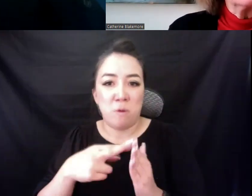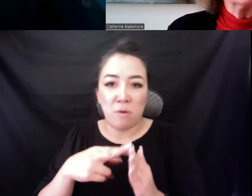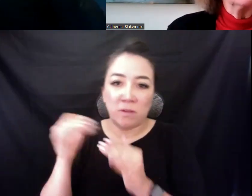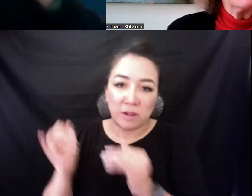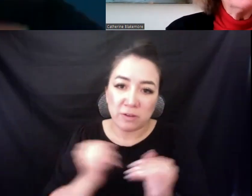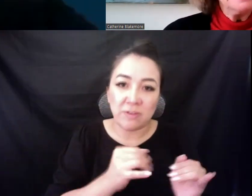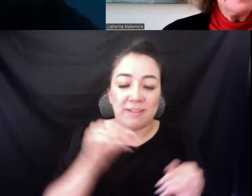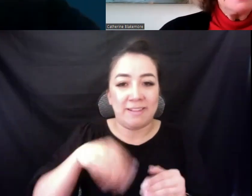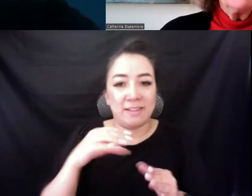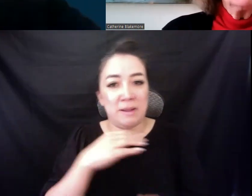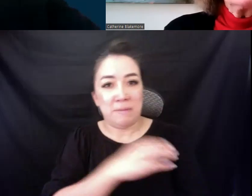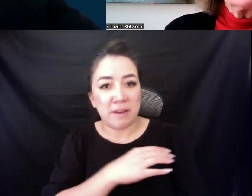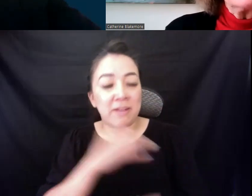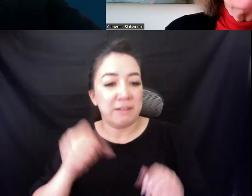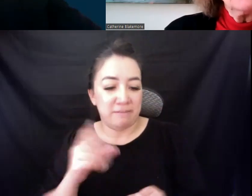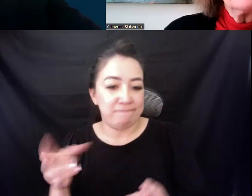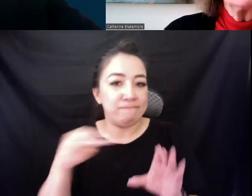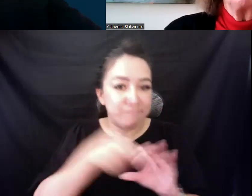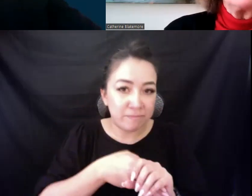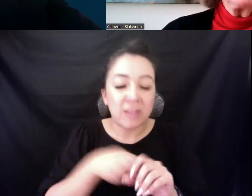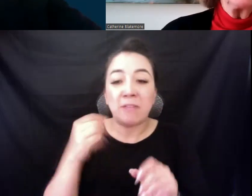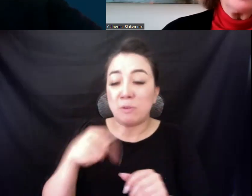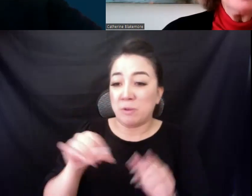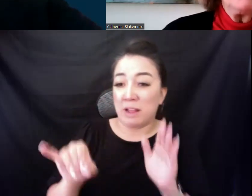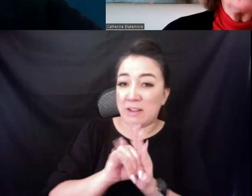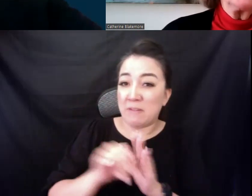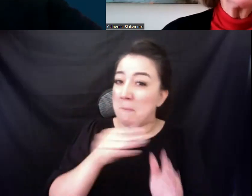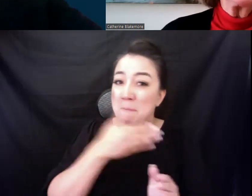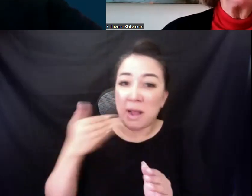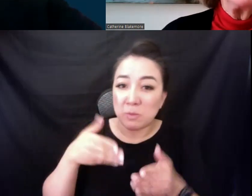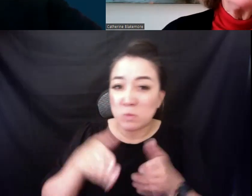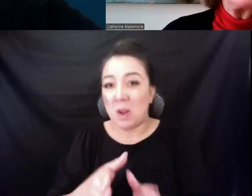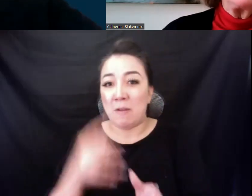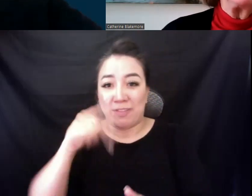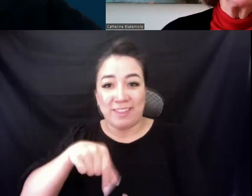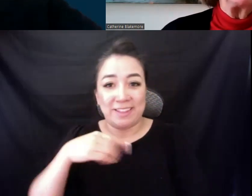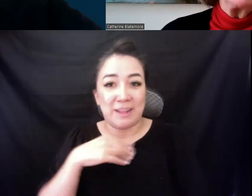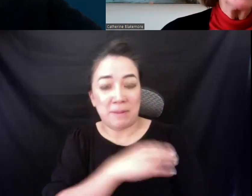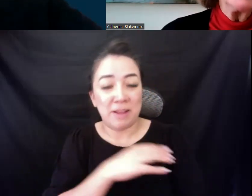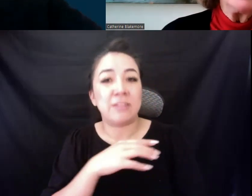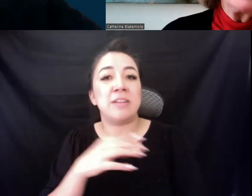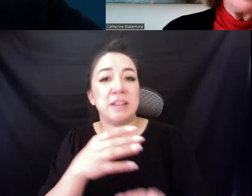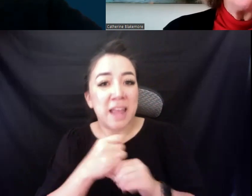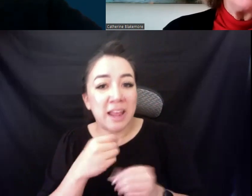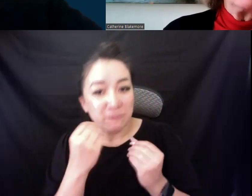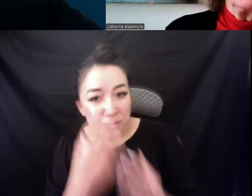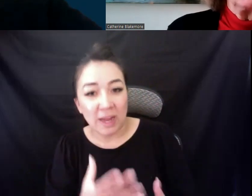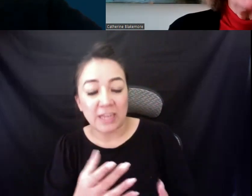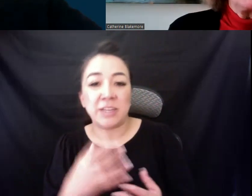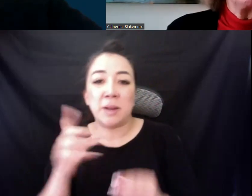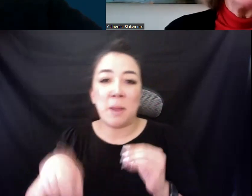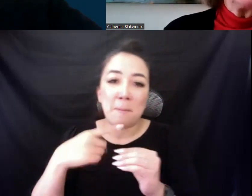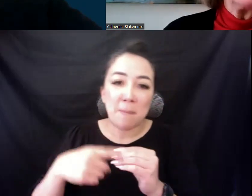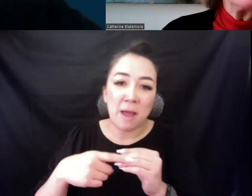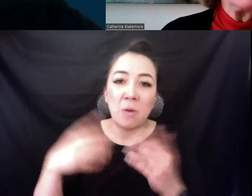this committee can play. If you had to identify the best way for this committee to get information about